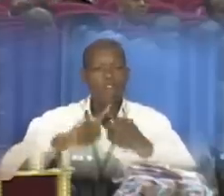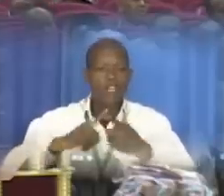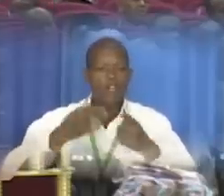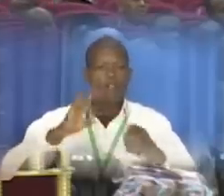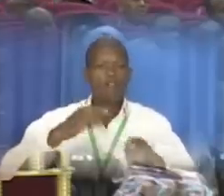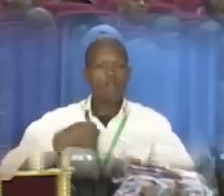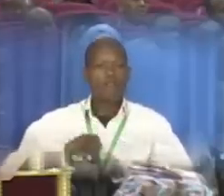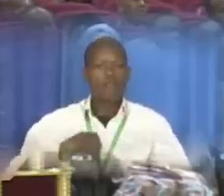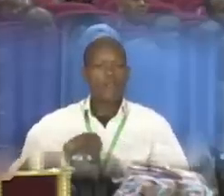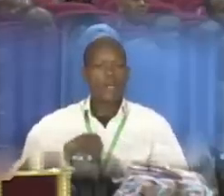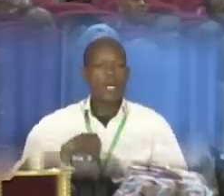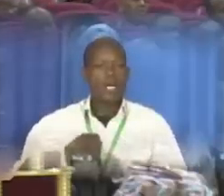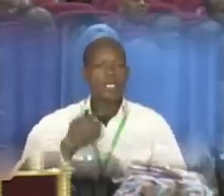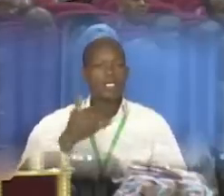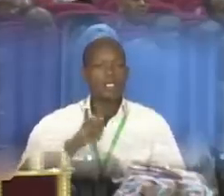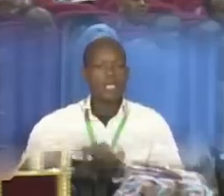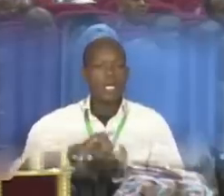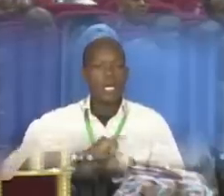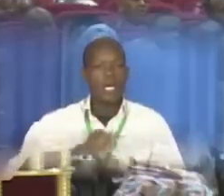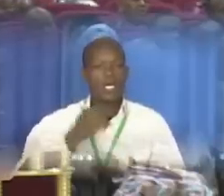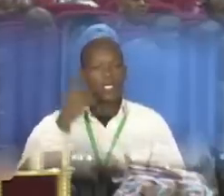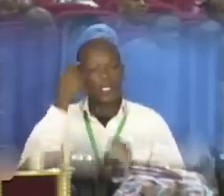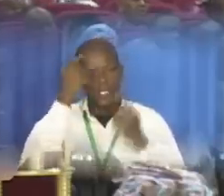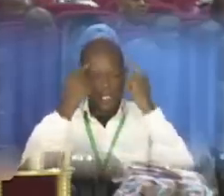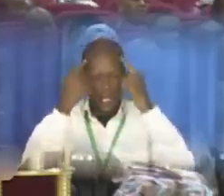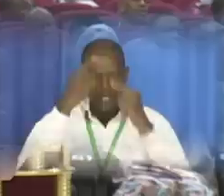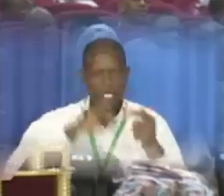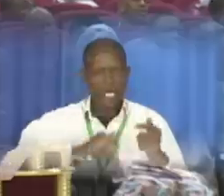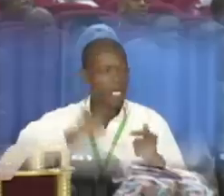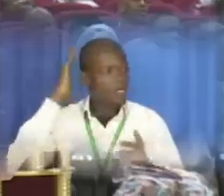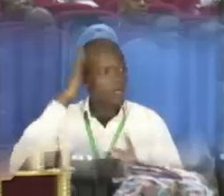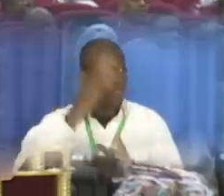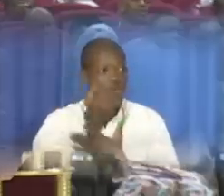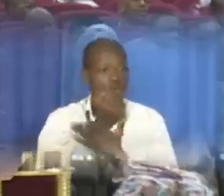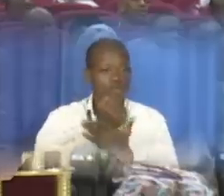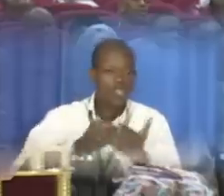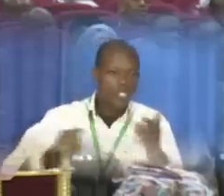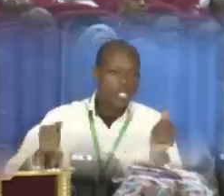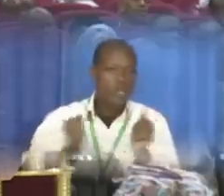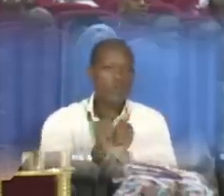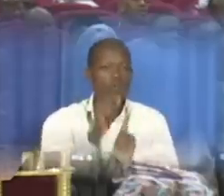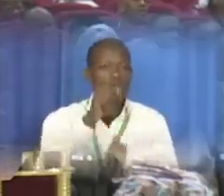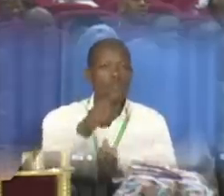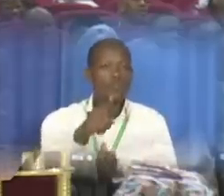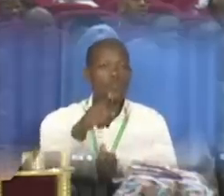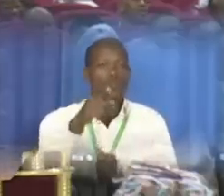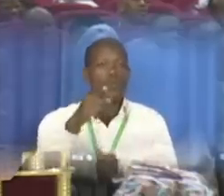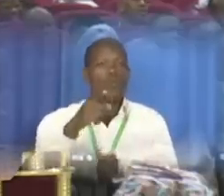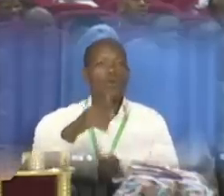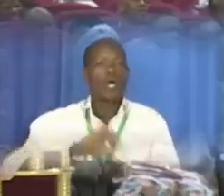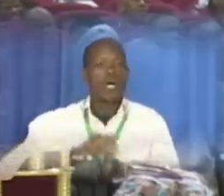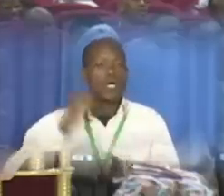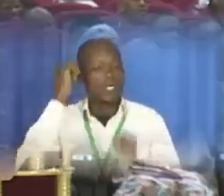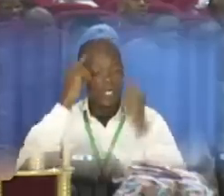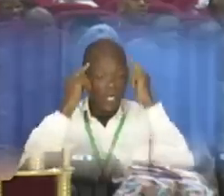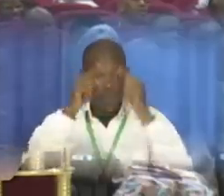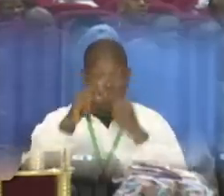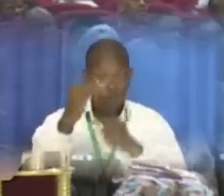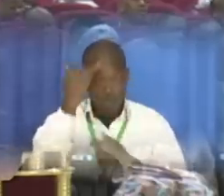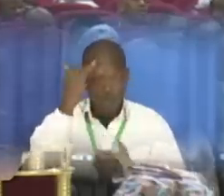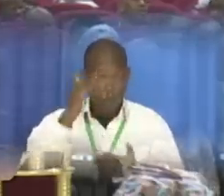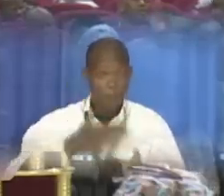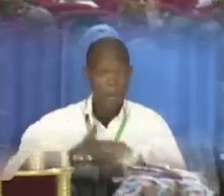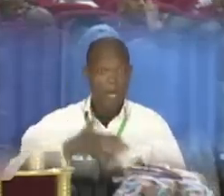that I think I should share briefly with you. I'm sure you know that friend of mine. How many of you know